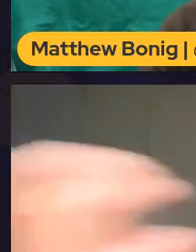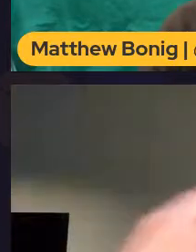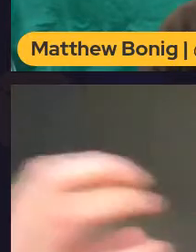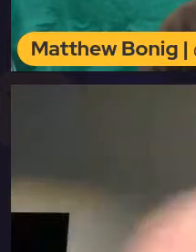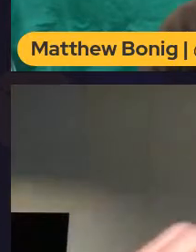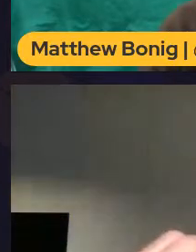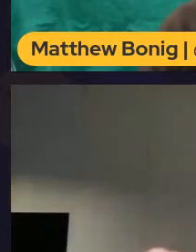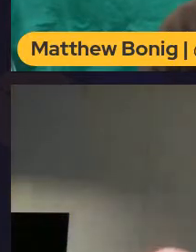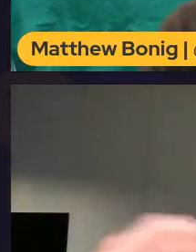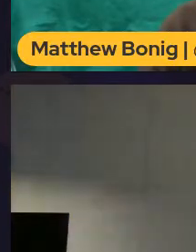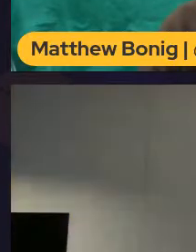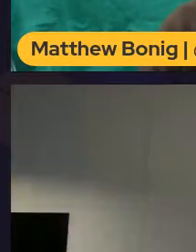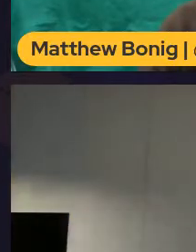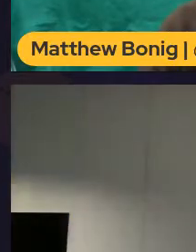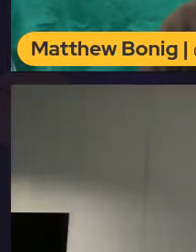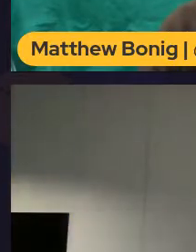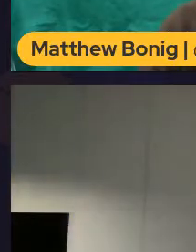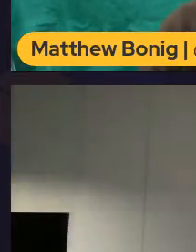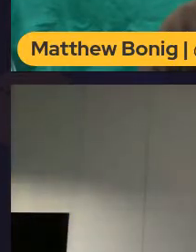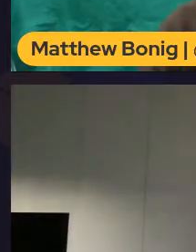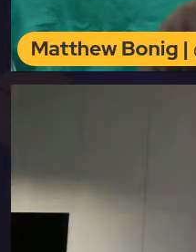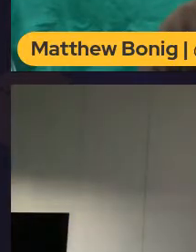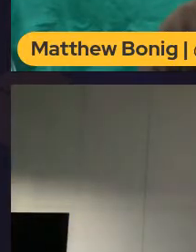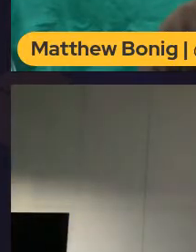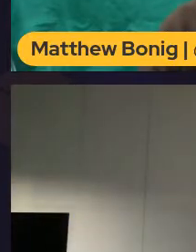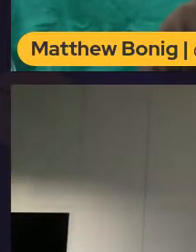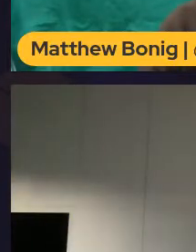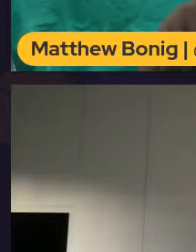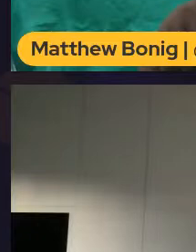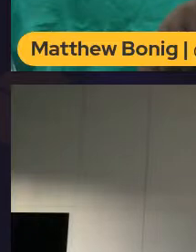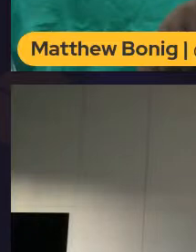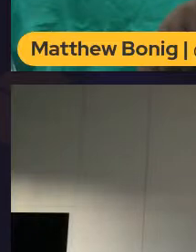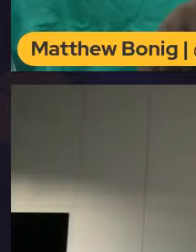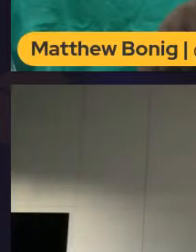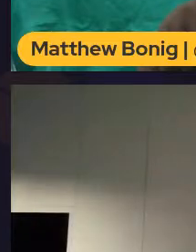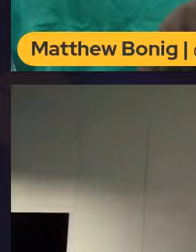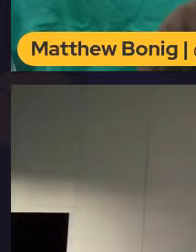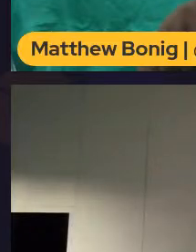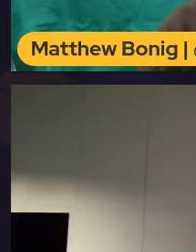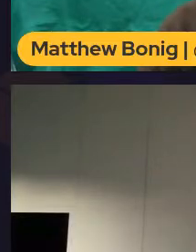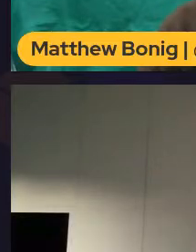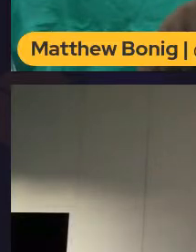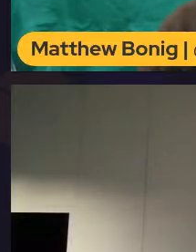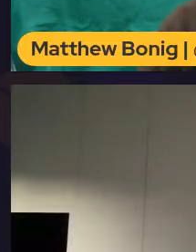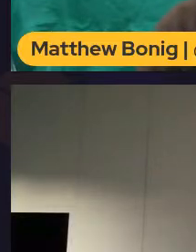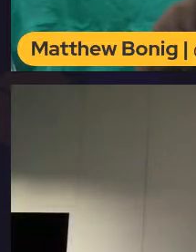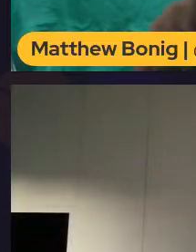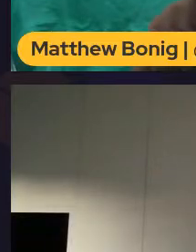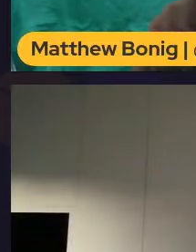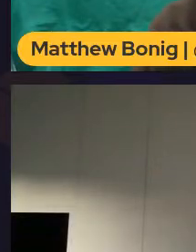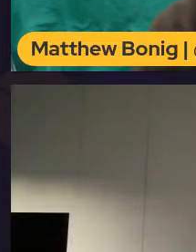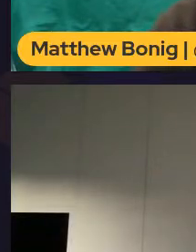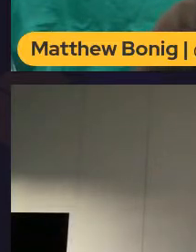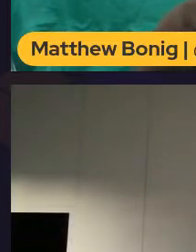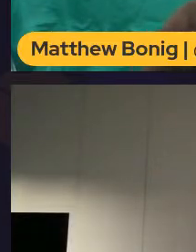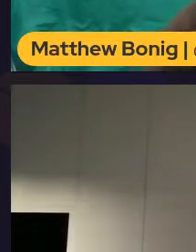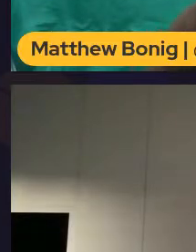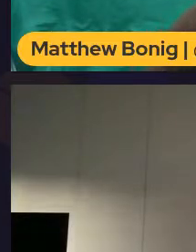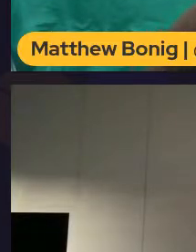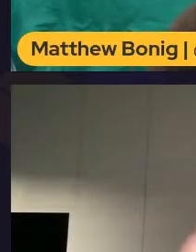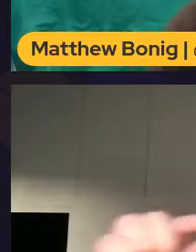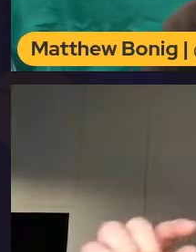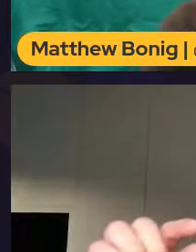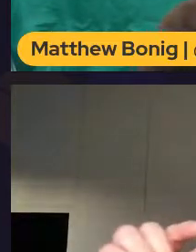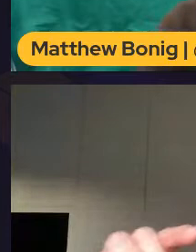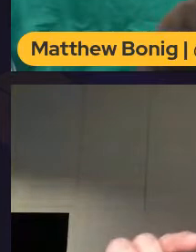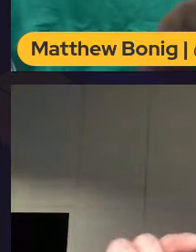allow their consumer to decide what CDK version to bring. The second thing that's slightly related to that is that we